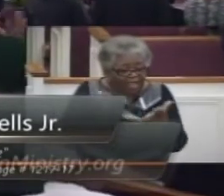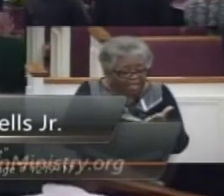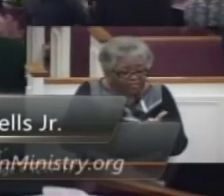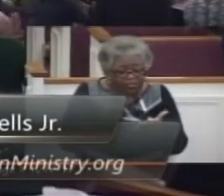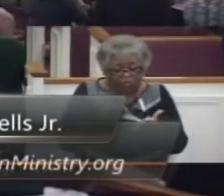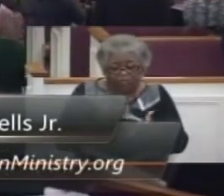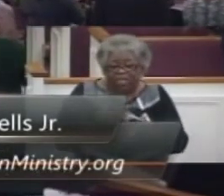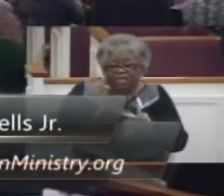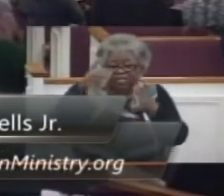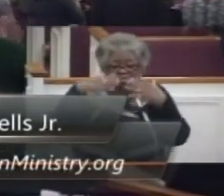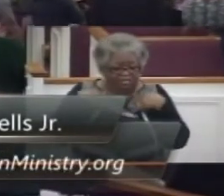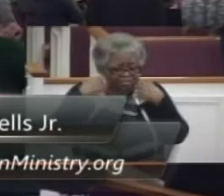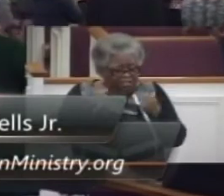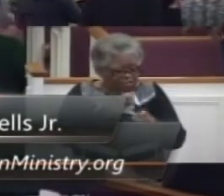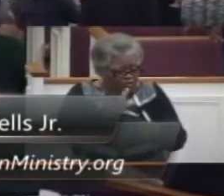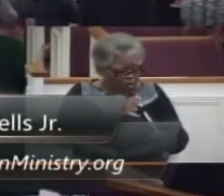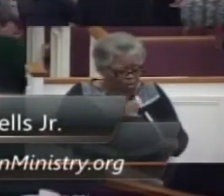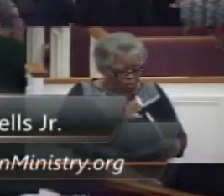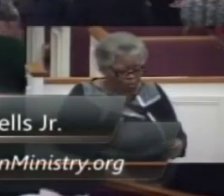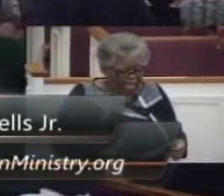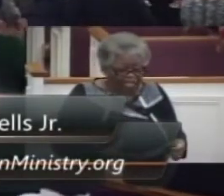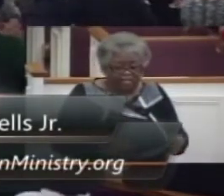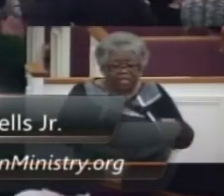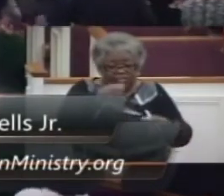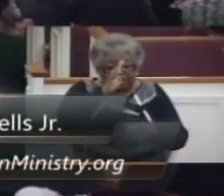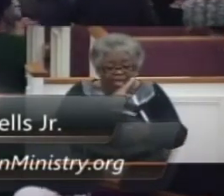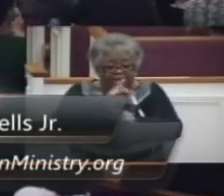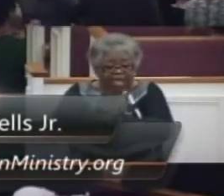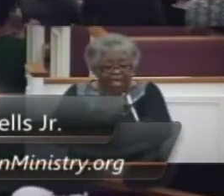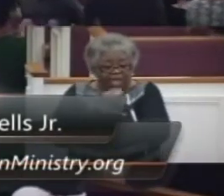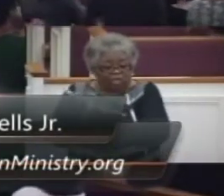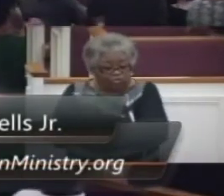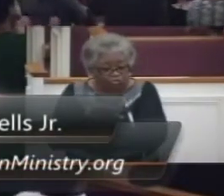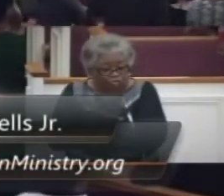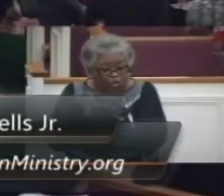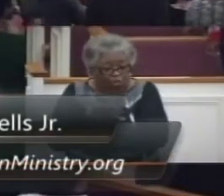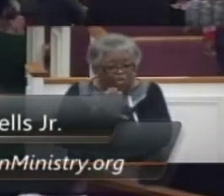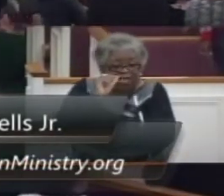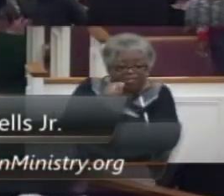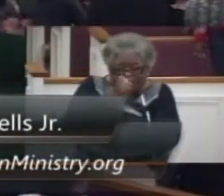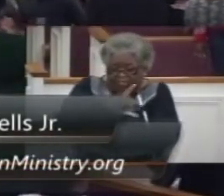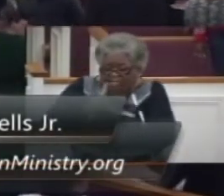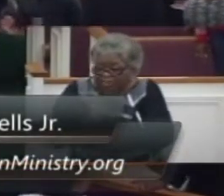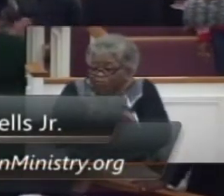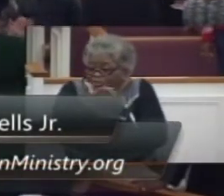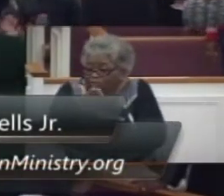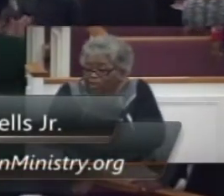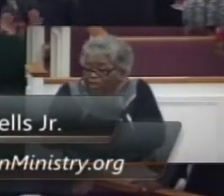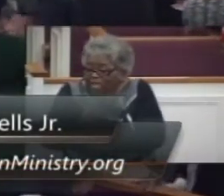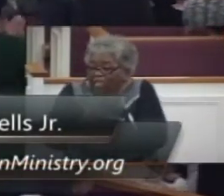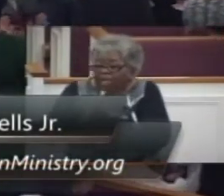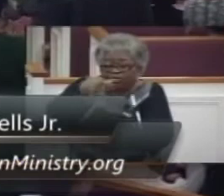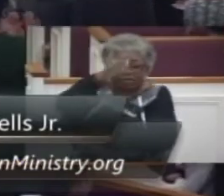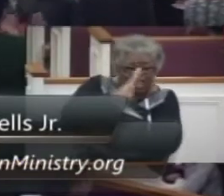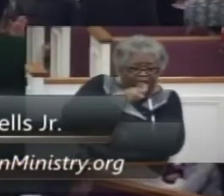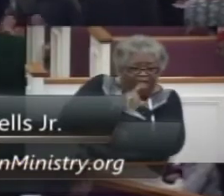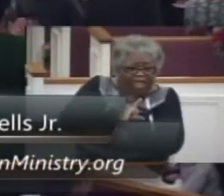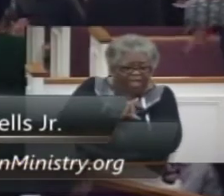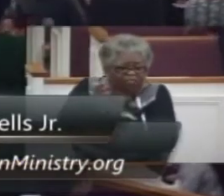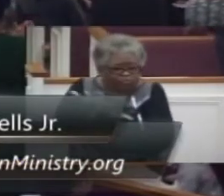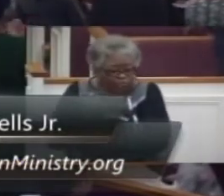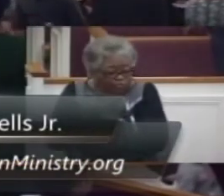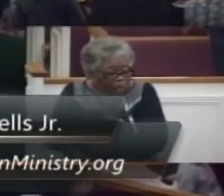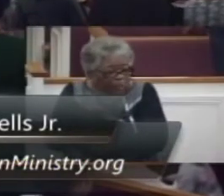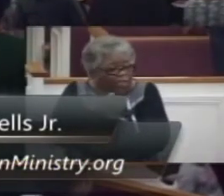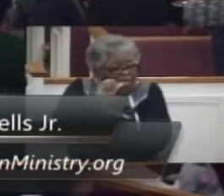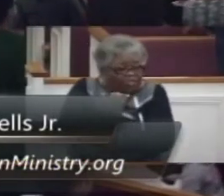serve can heal your body. The God I serve can deliver your life. The God I